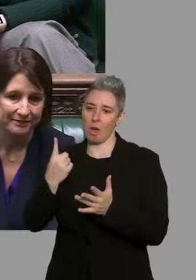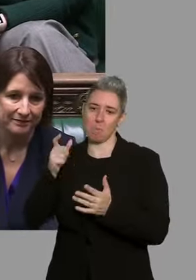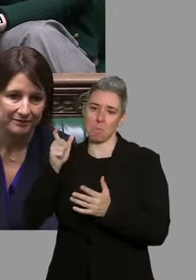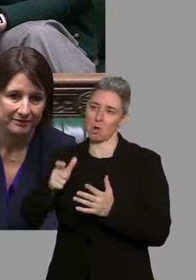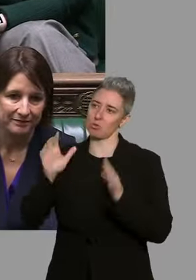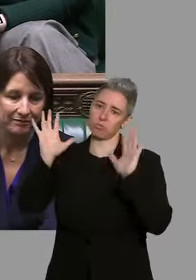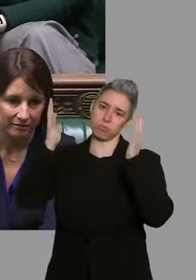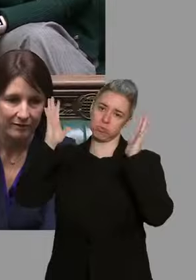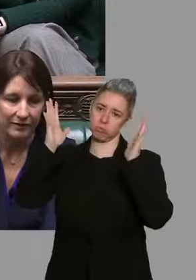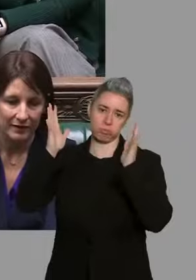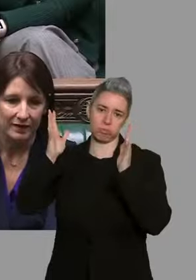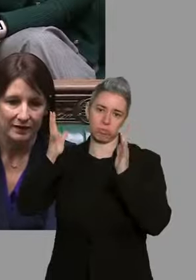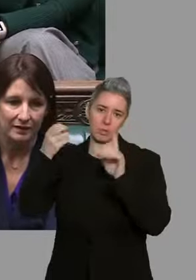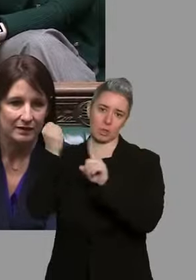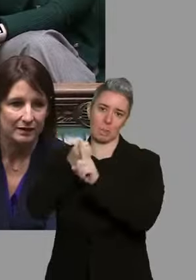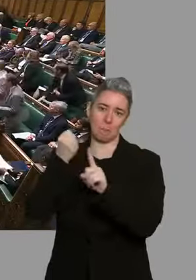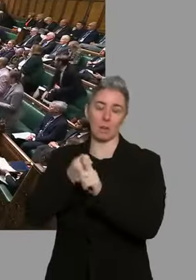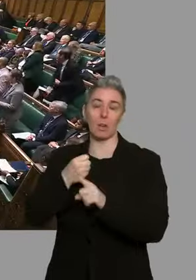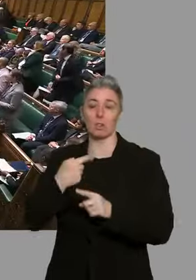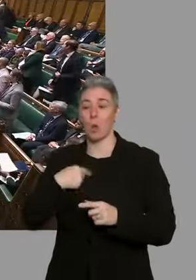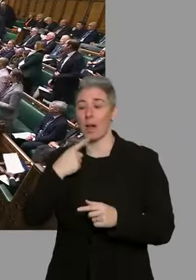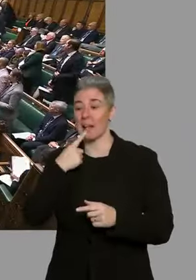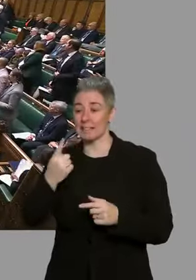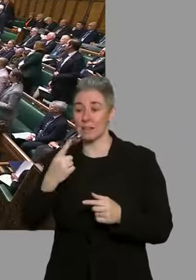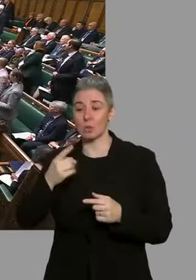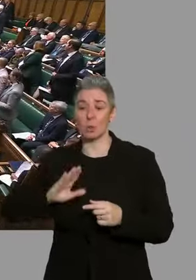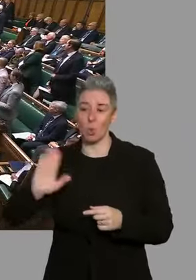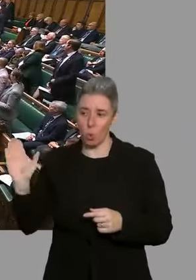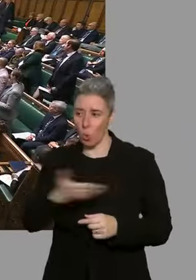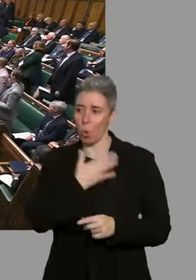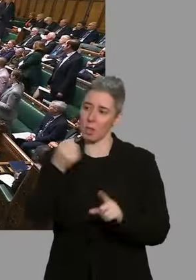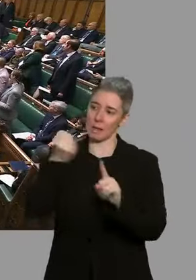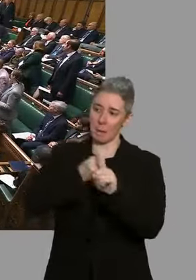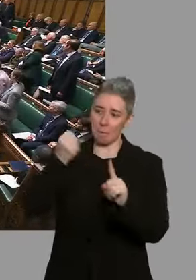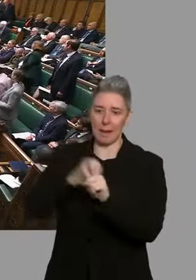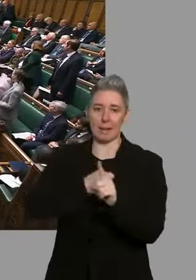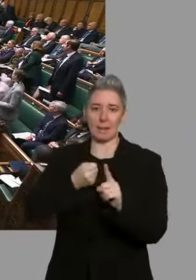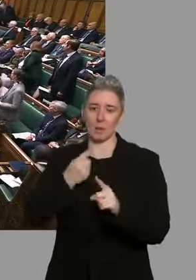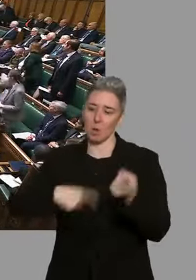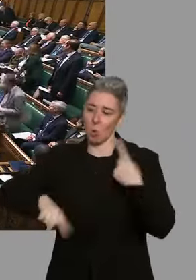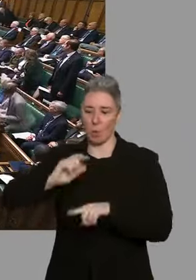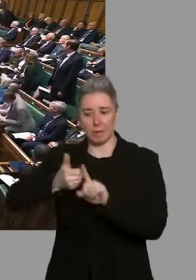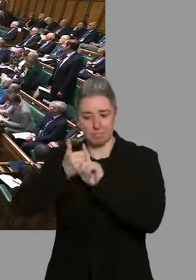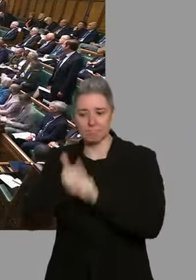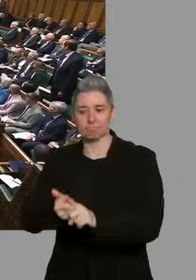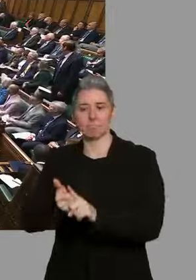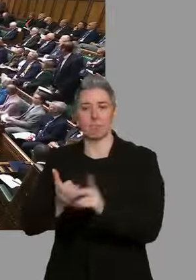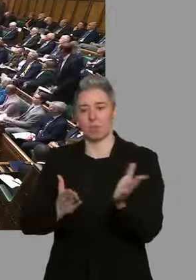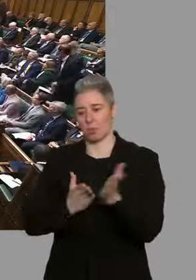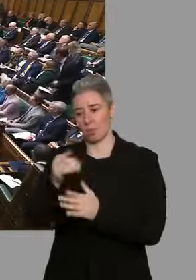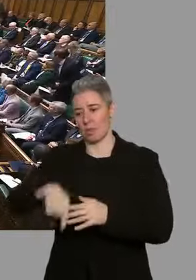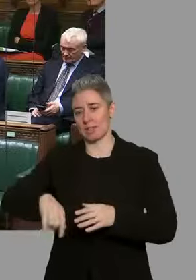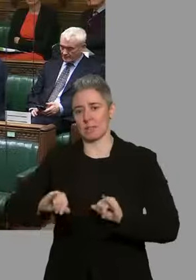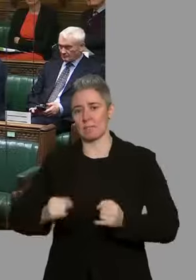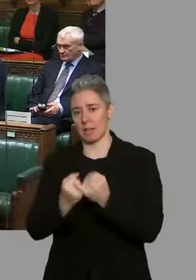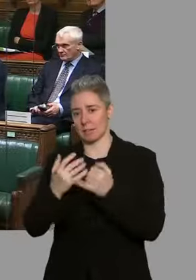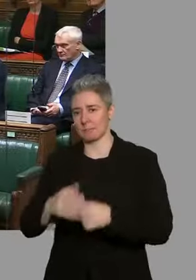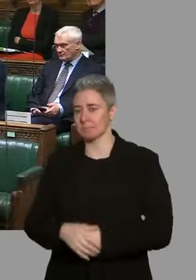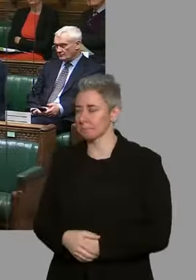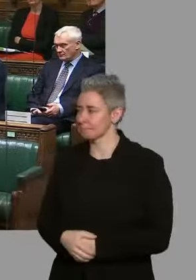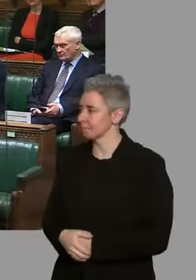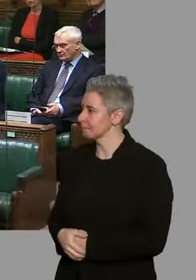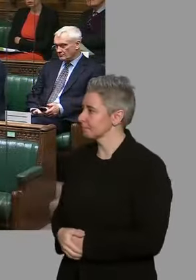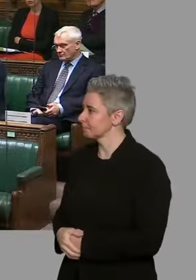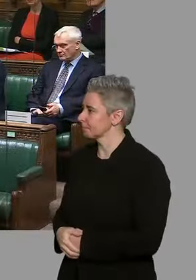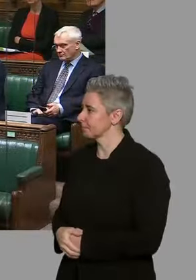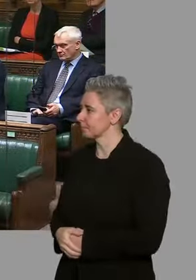we stand with you in this fight. Sir Ian Duncan-Smith. Mr Deputy Speaker, the Ryan Cornelius